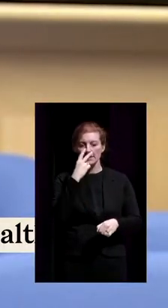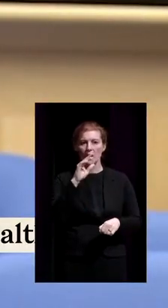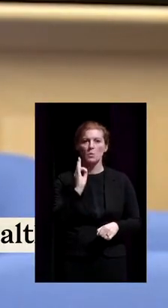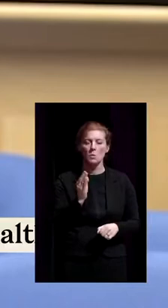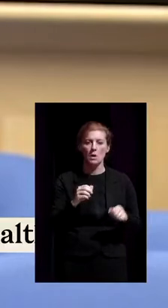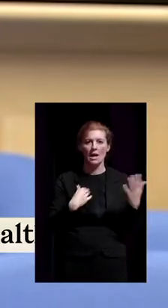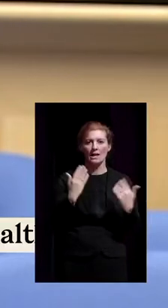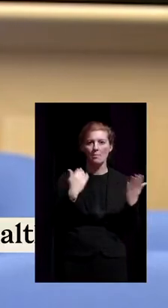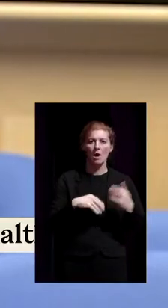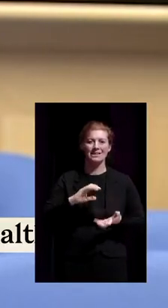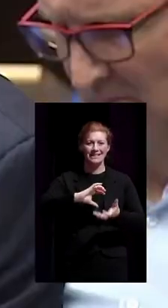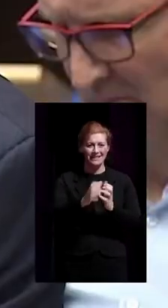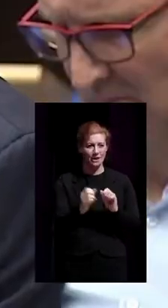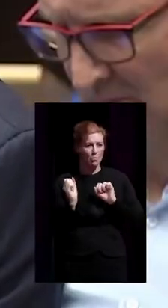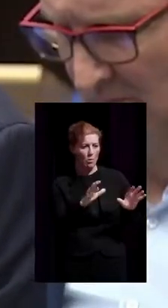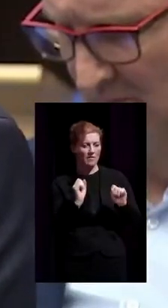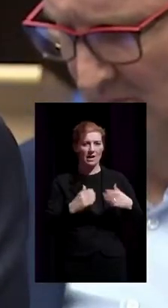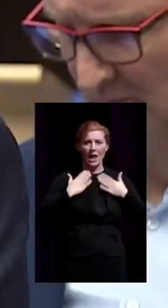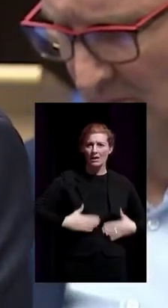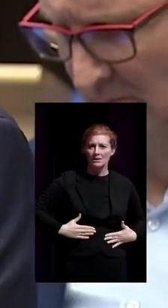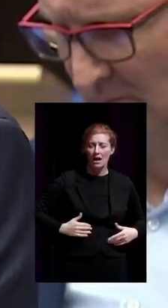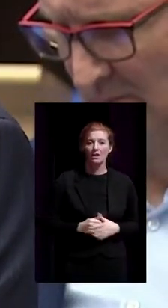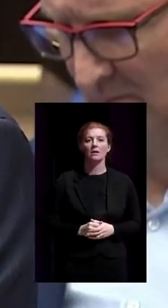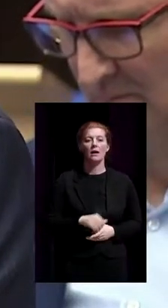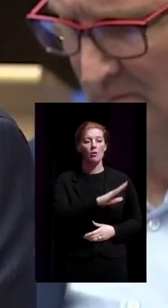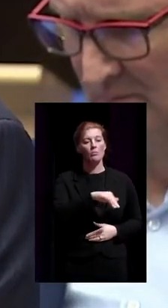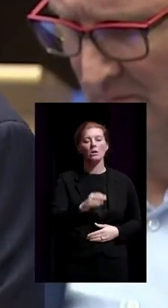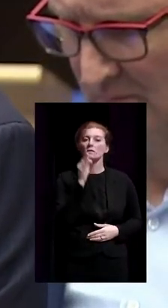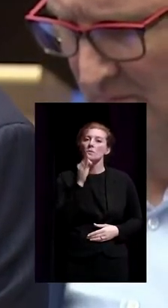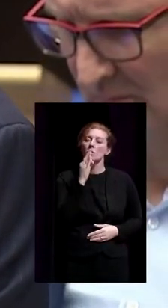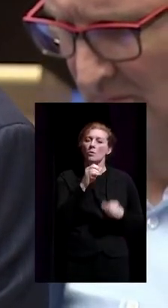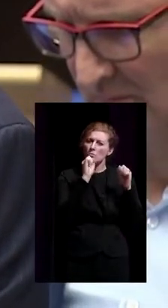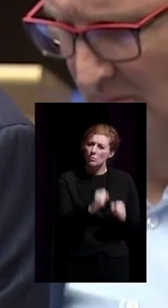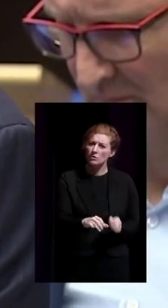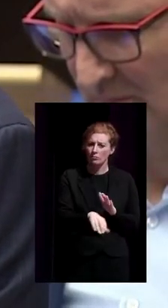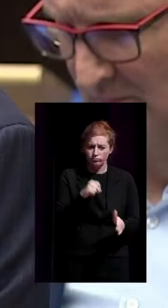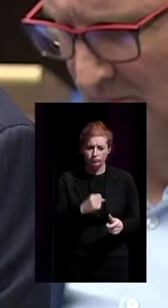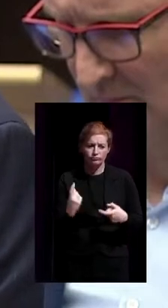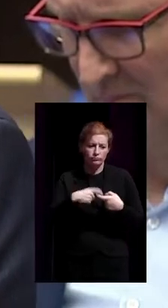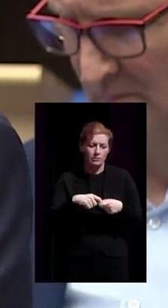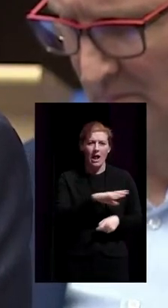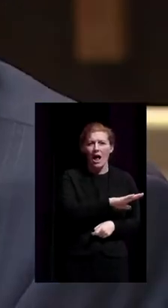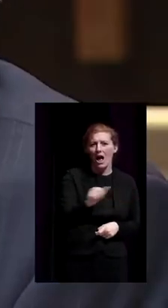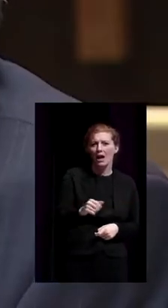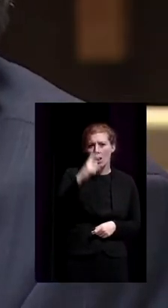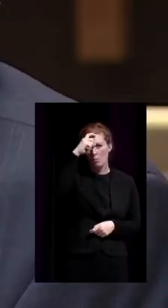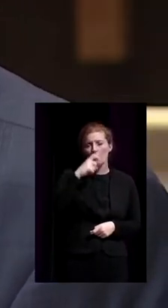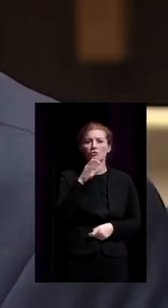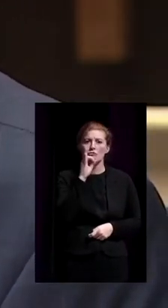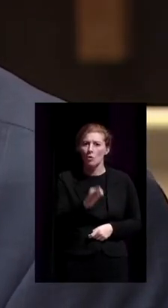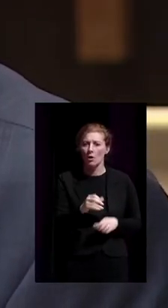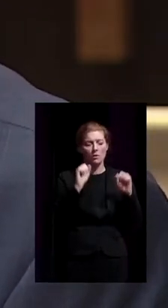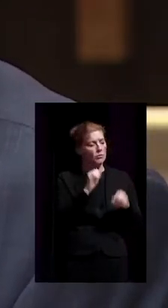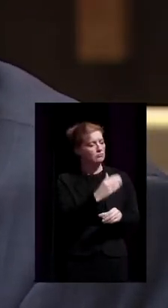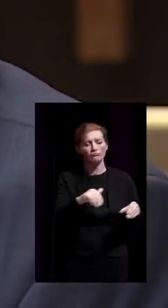crisis on people's health. Children's issues should be considered in all policy issues. It should be